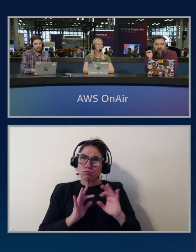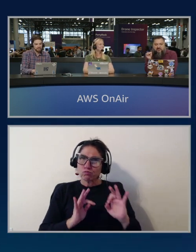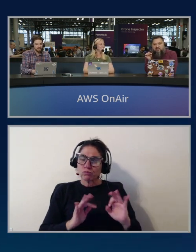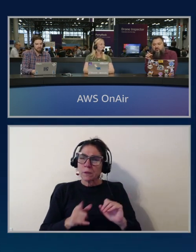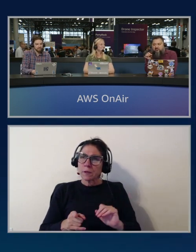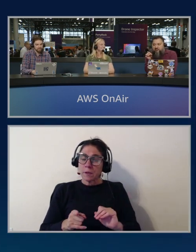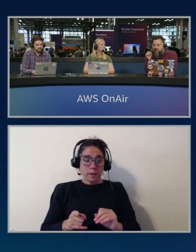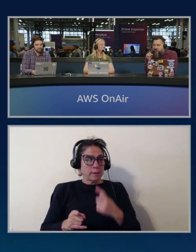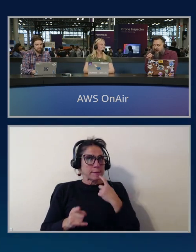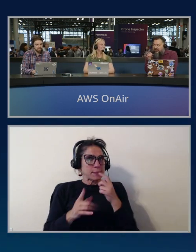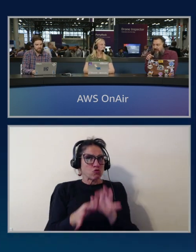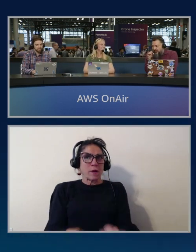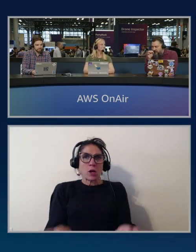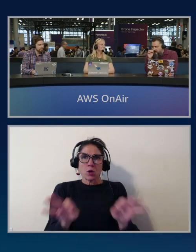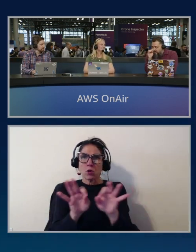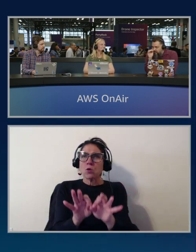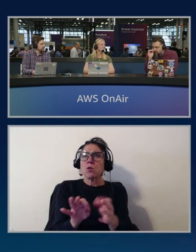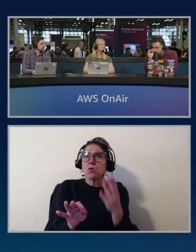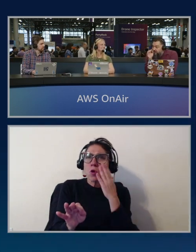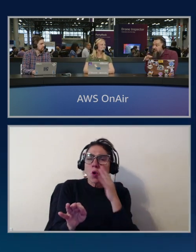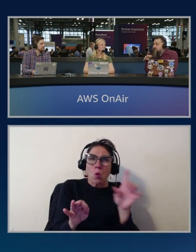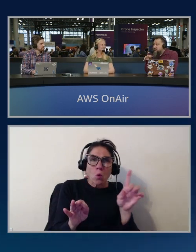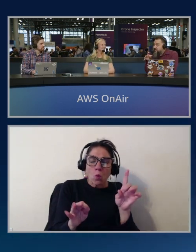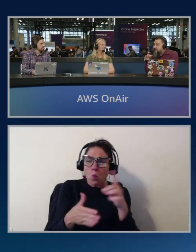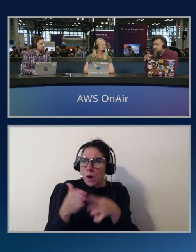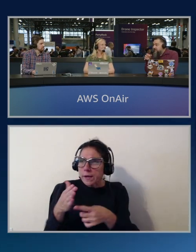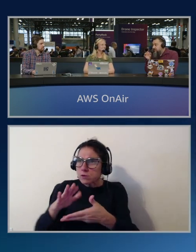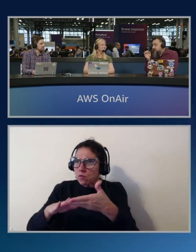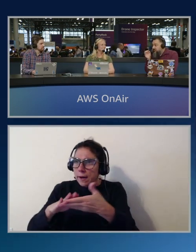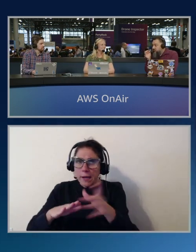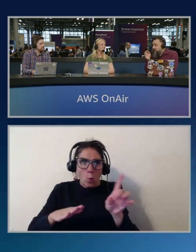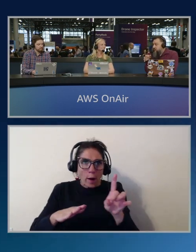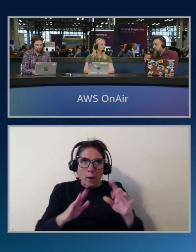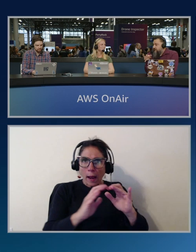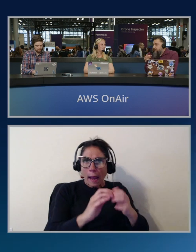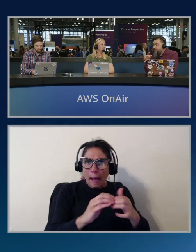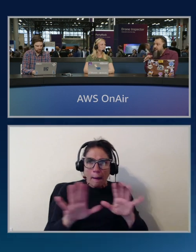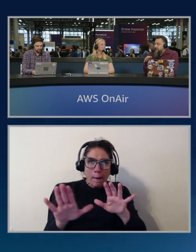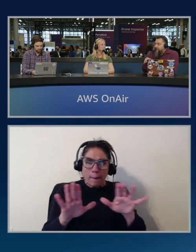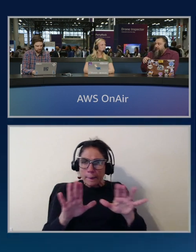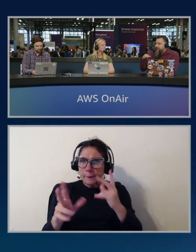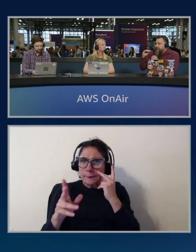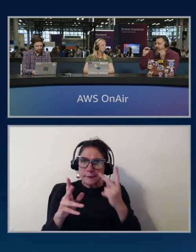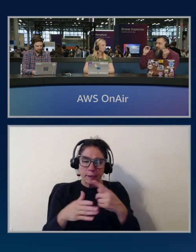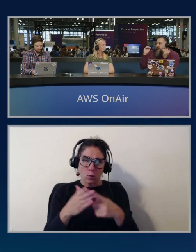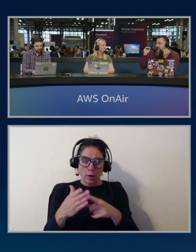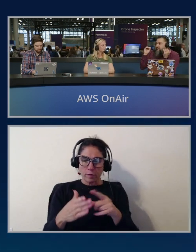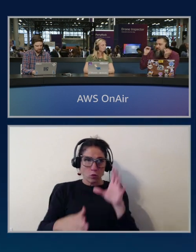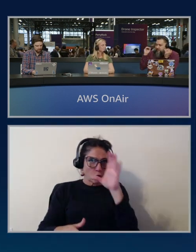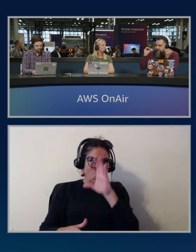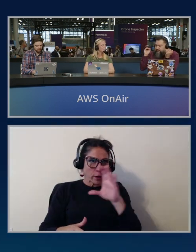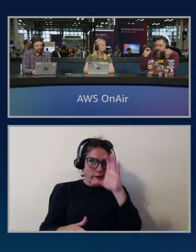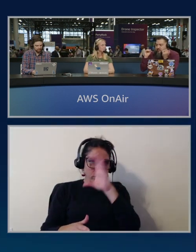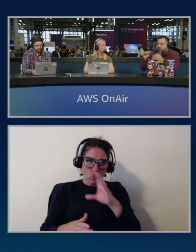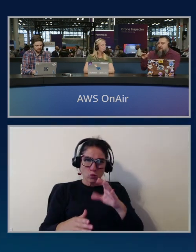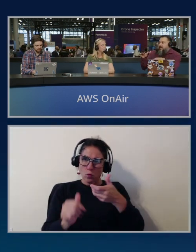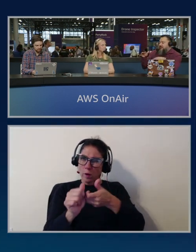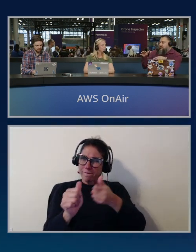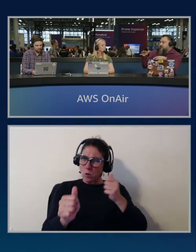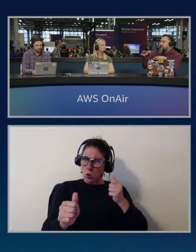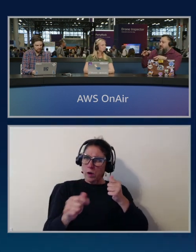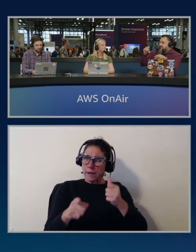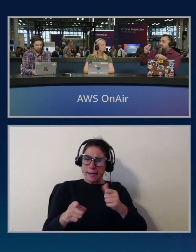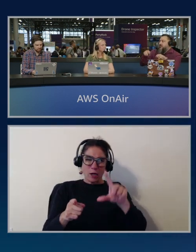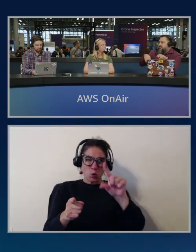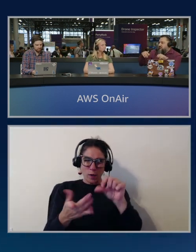able to know exactly what's running where, how, and then contextualize specifically what they're looking for to avoid just getting 20